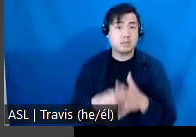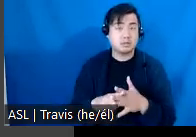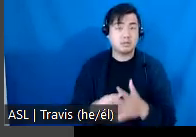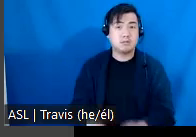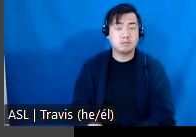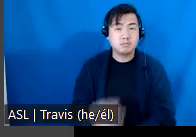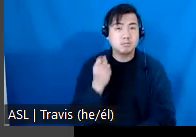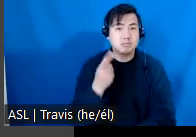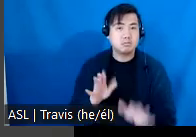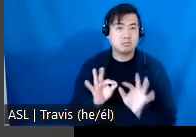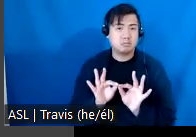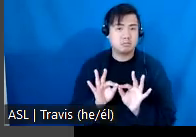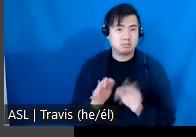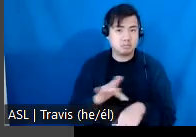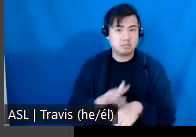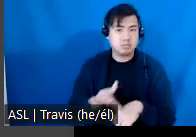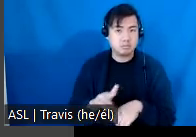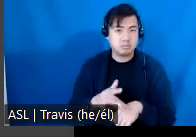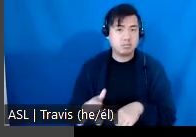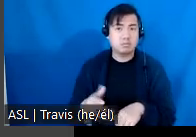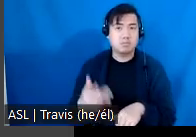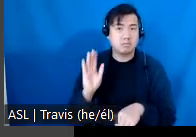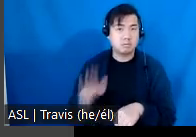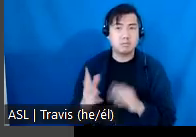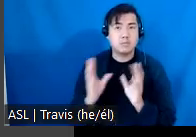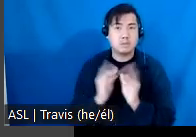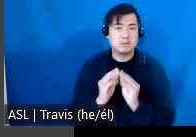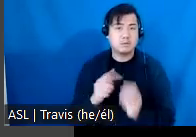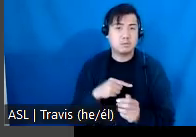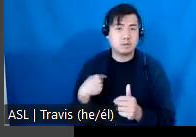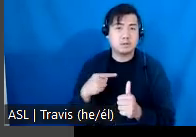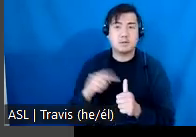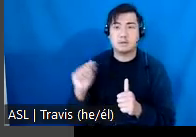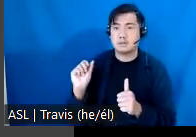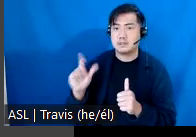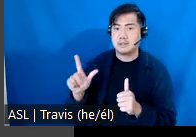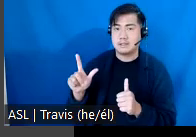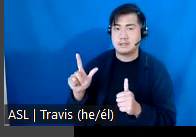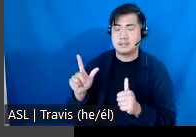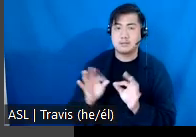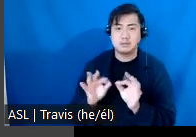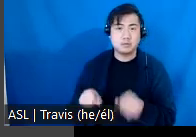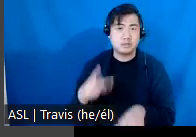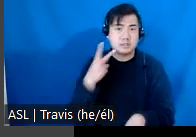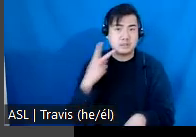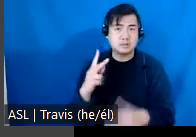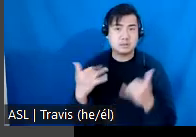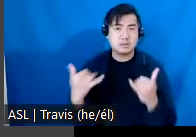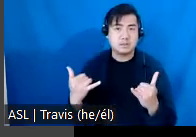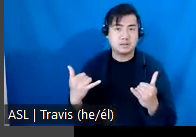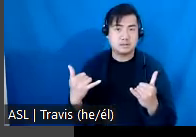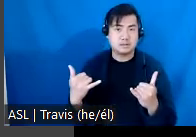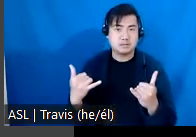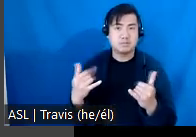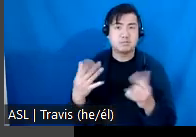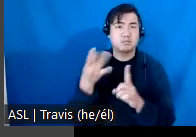have interpretation available throughout this call. We have ASL interpretation, which you should see on your screen, spotlit